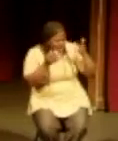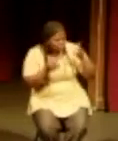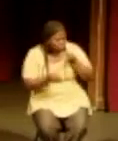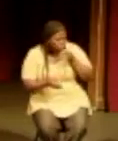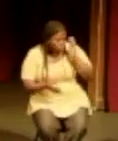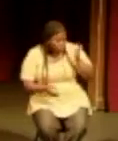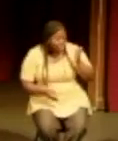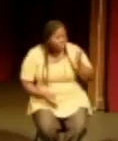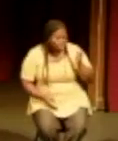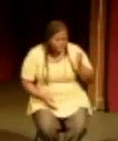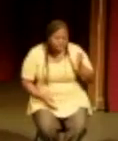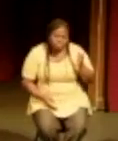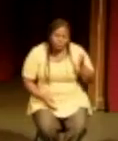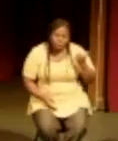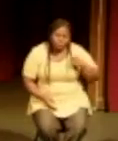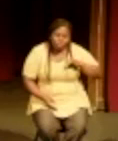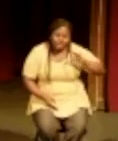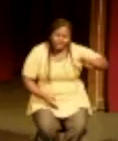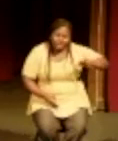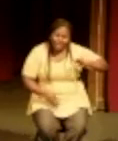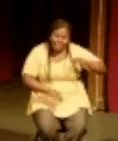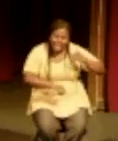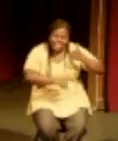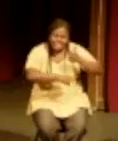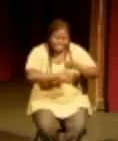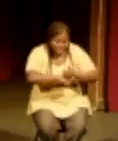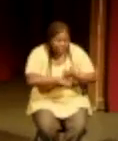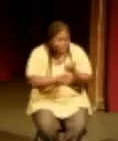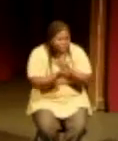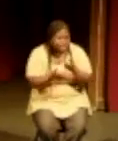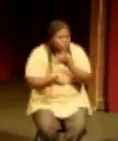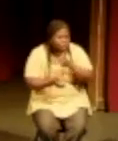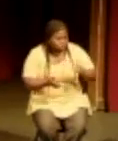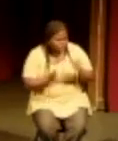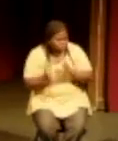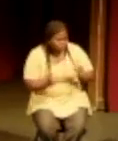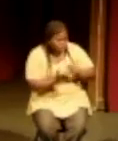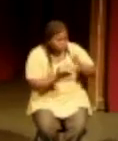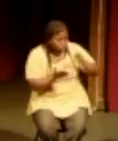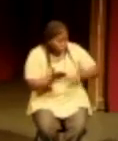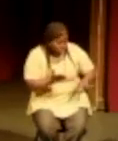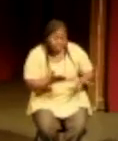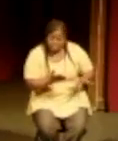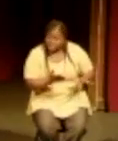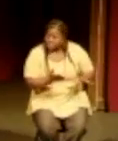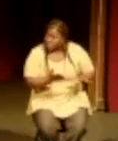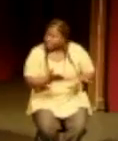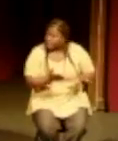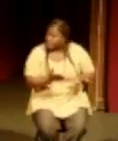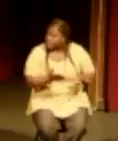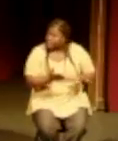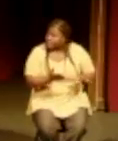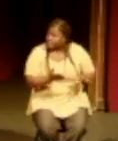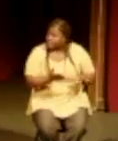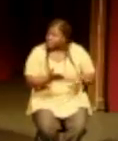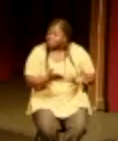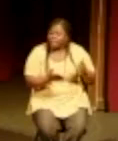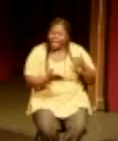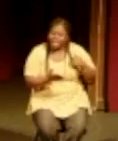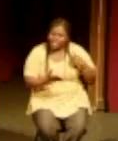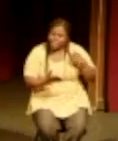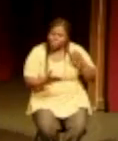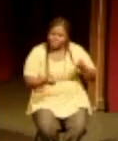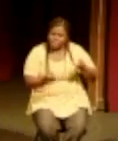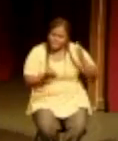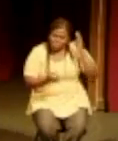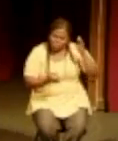launch issue with the number of transfer prepared students we have versus the number that actually transfer. And I think there's many reasons for that.